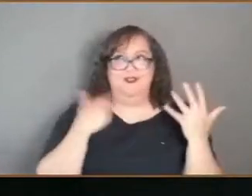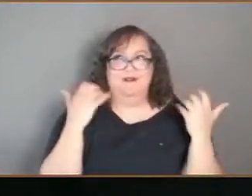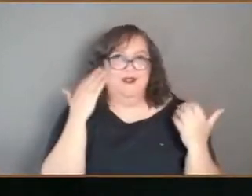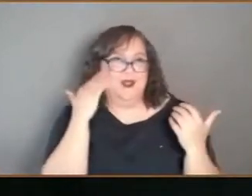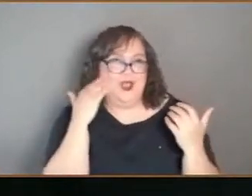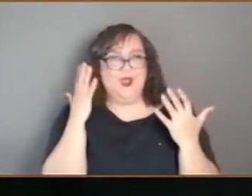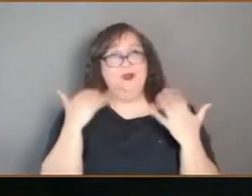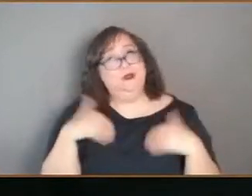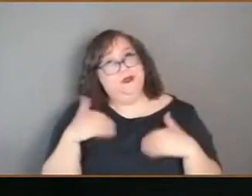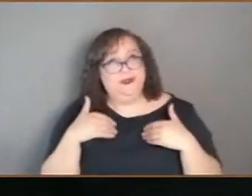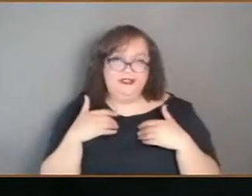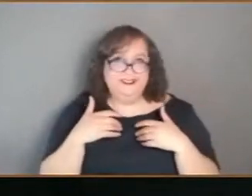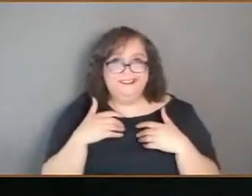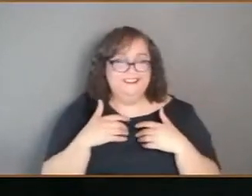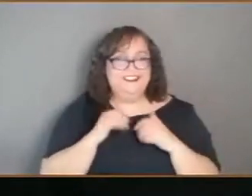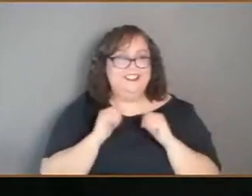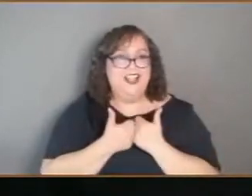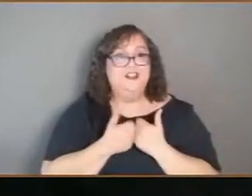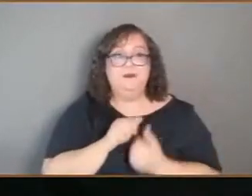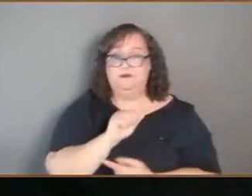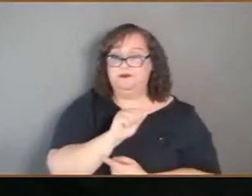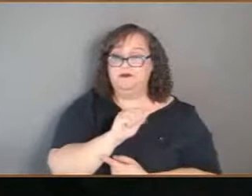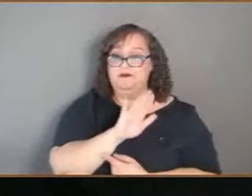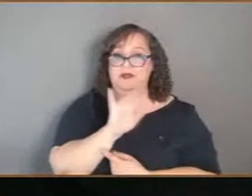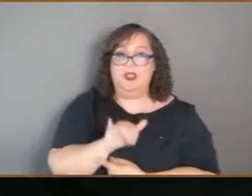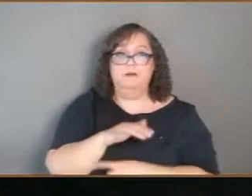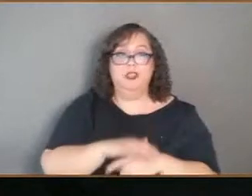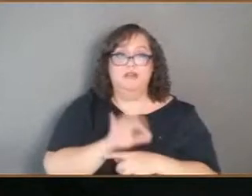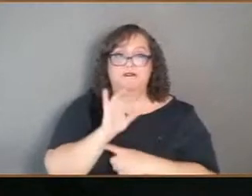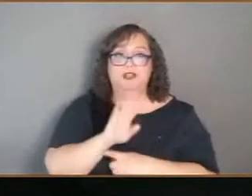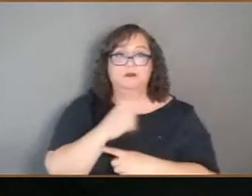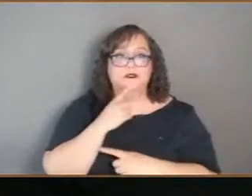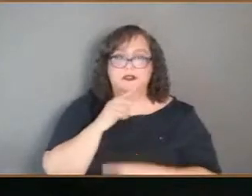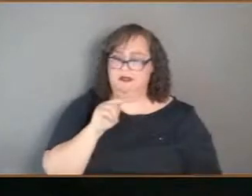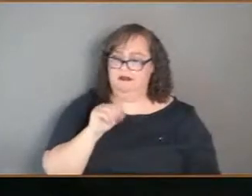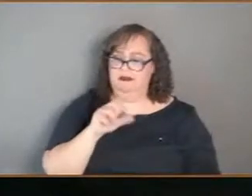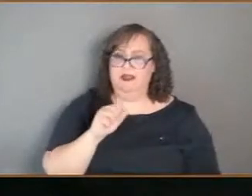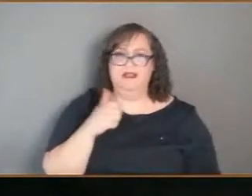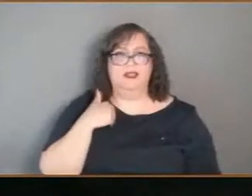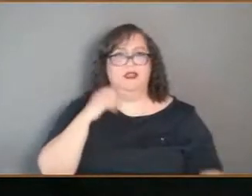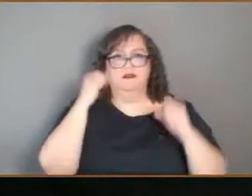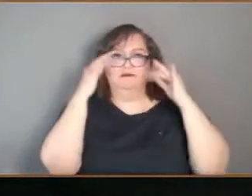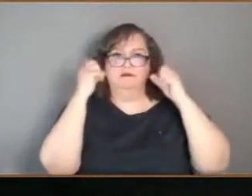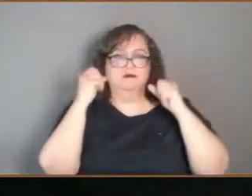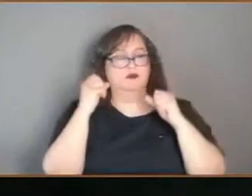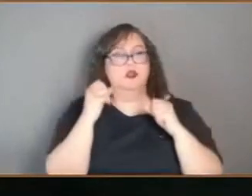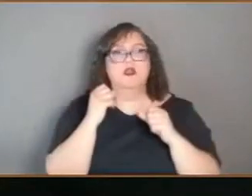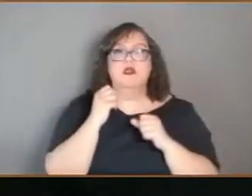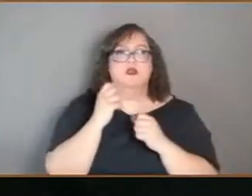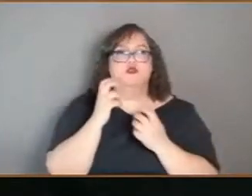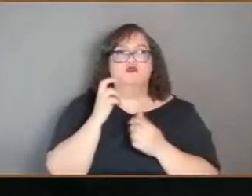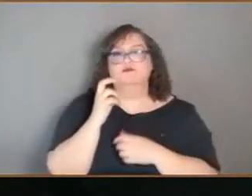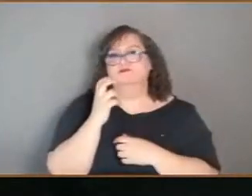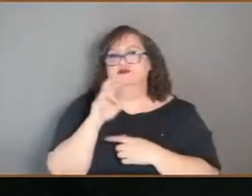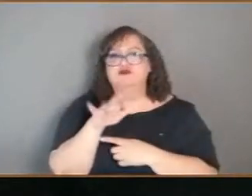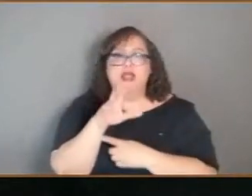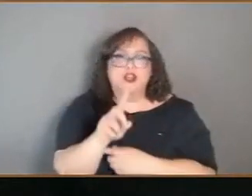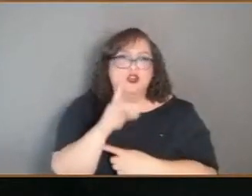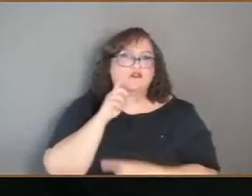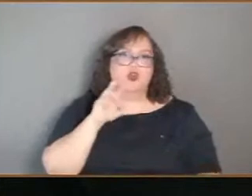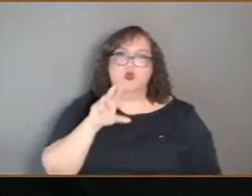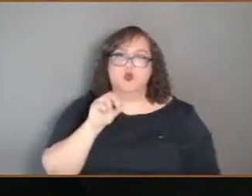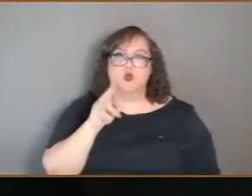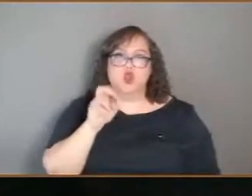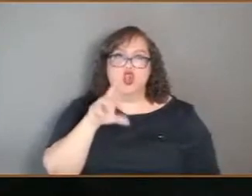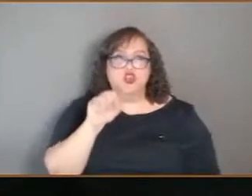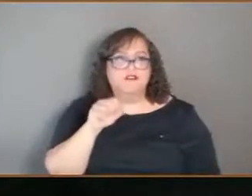out. Abby on Facebook, NASA has an incredible track record of rovers, orbiters, etc., still being operational past the